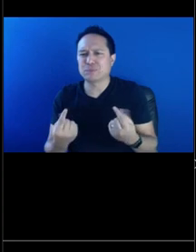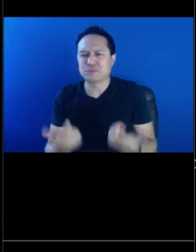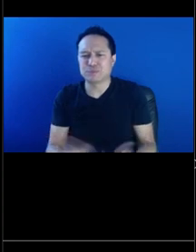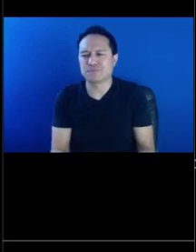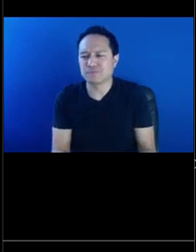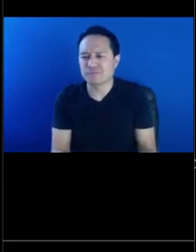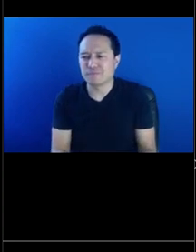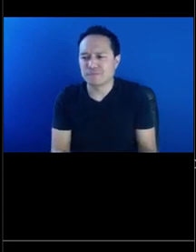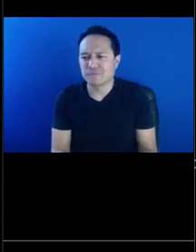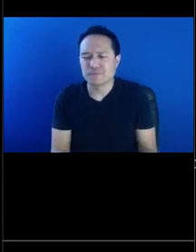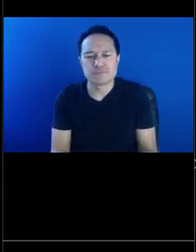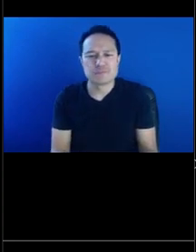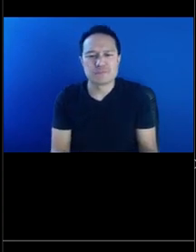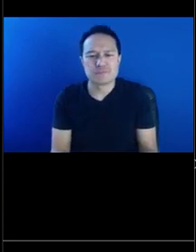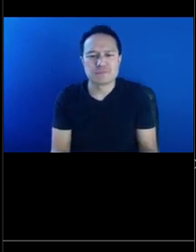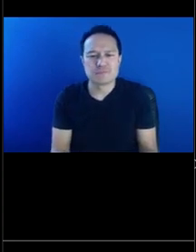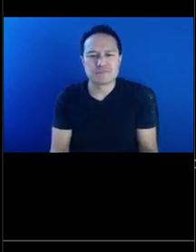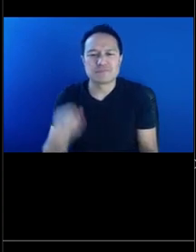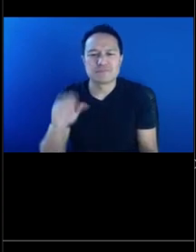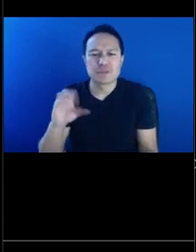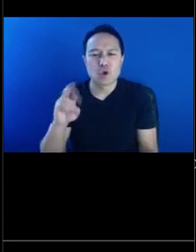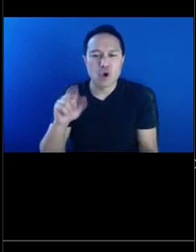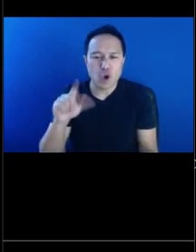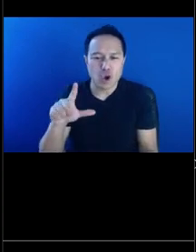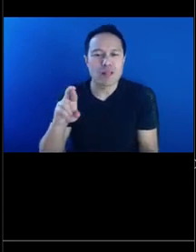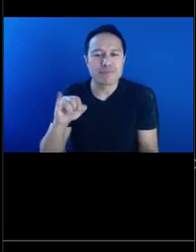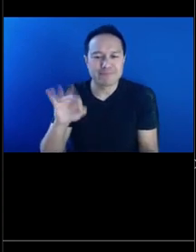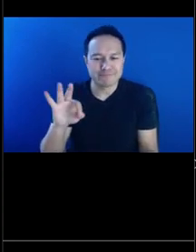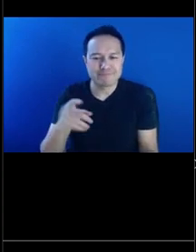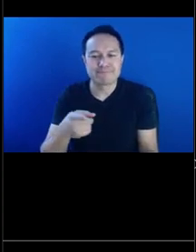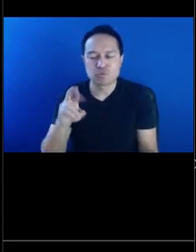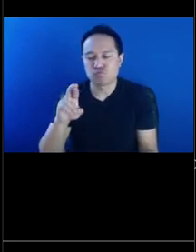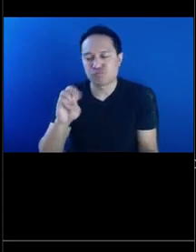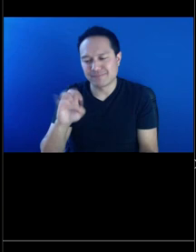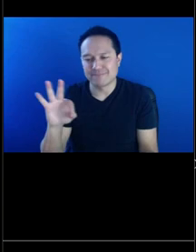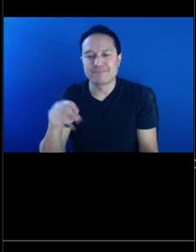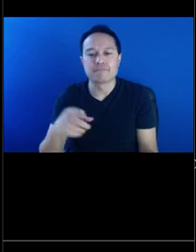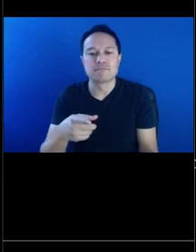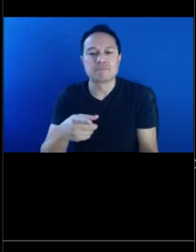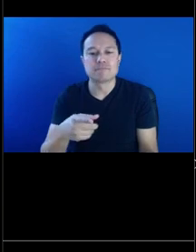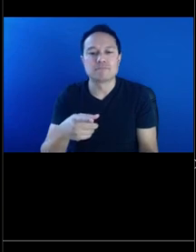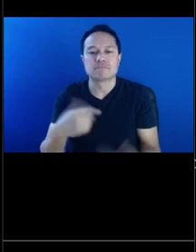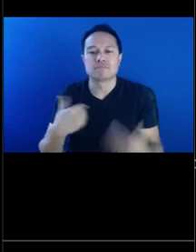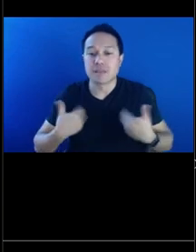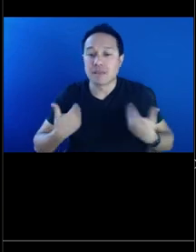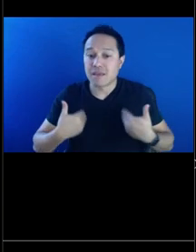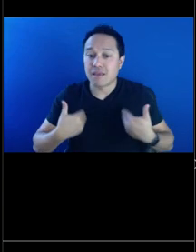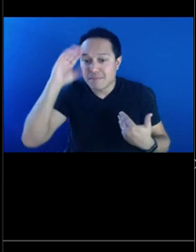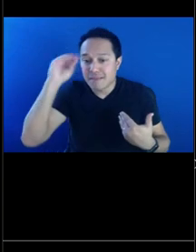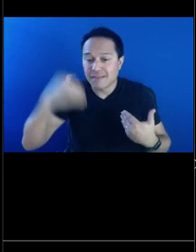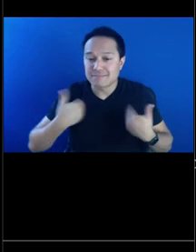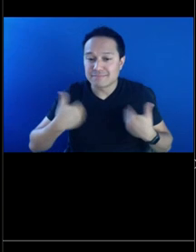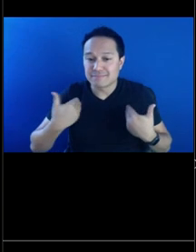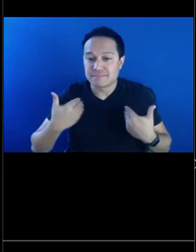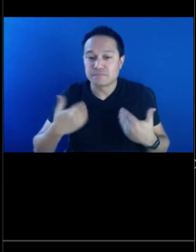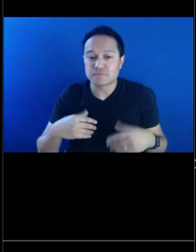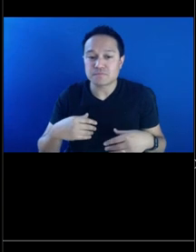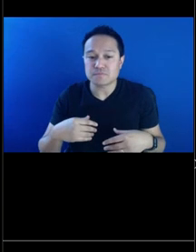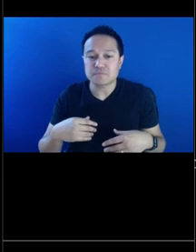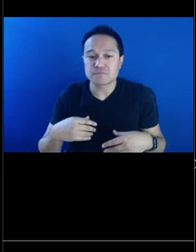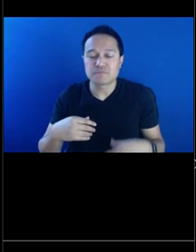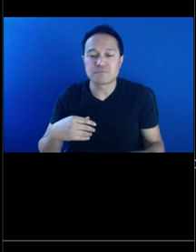And you can see these are some of the coral reefs down there. And then the next seal we're going to look at is a juvenile male. So this is a much younger seal. And